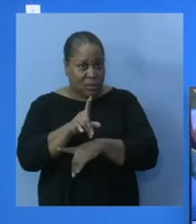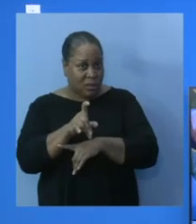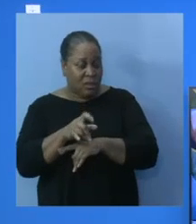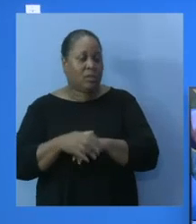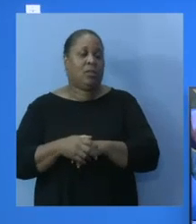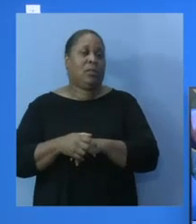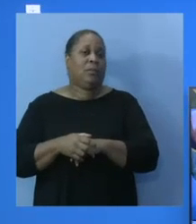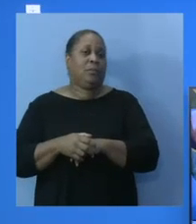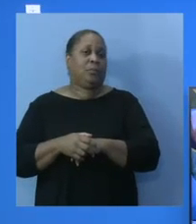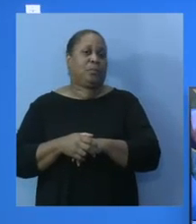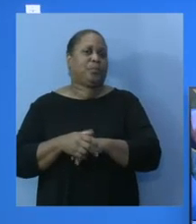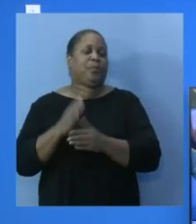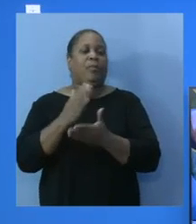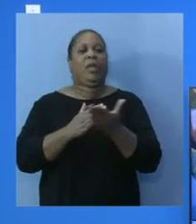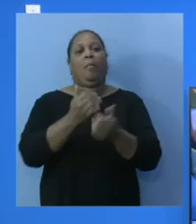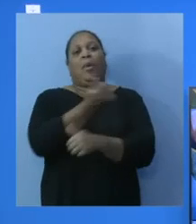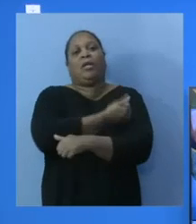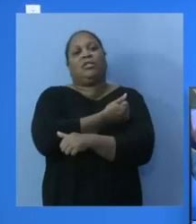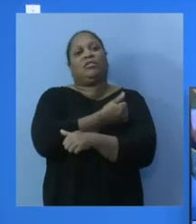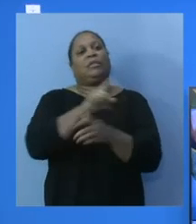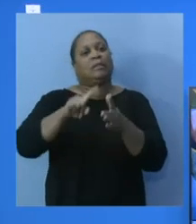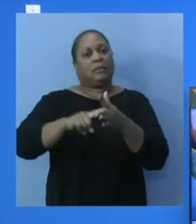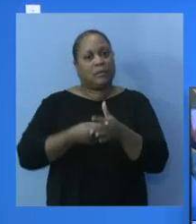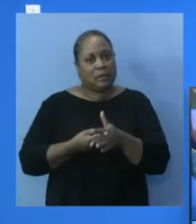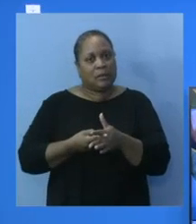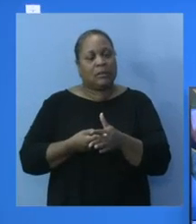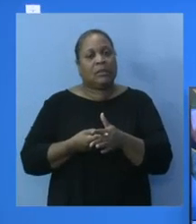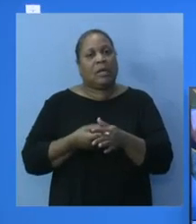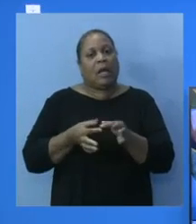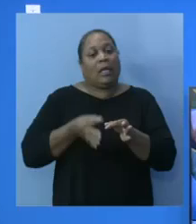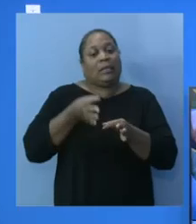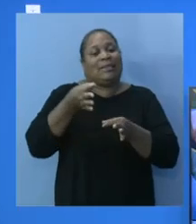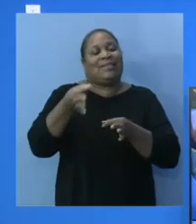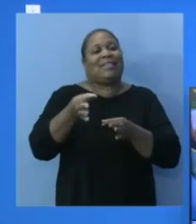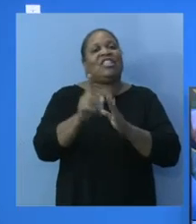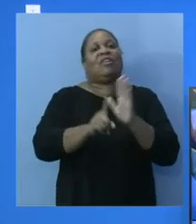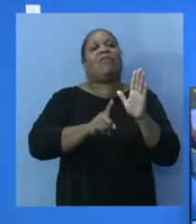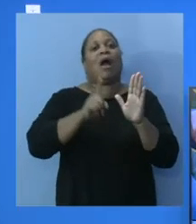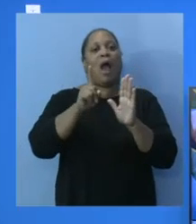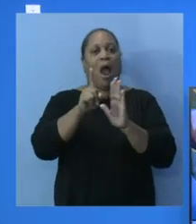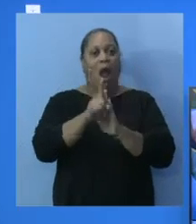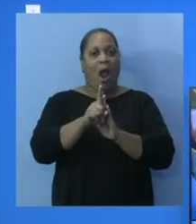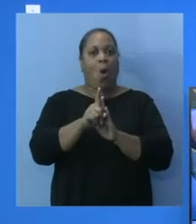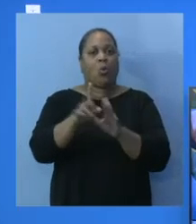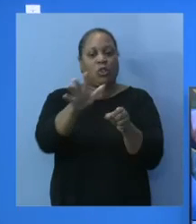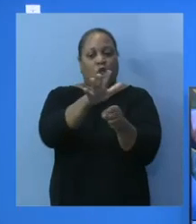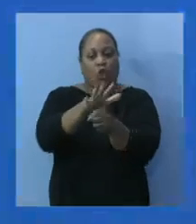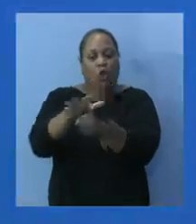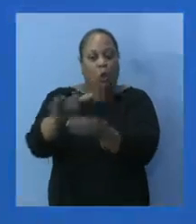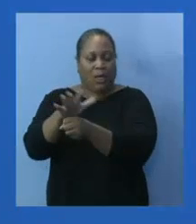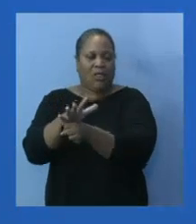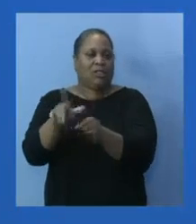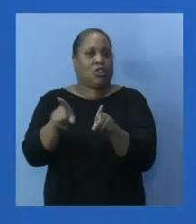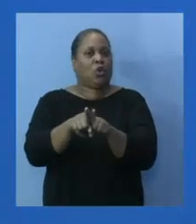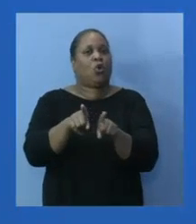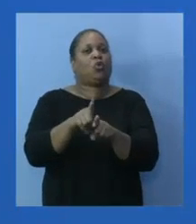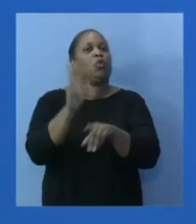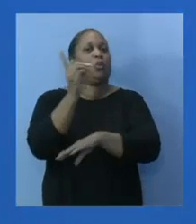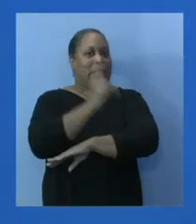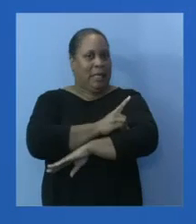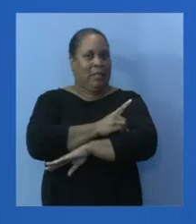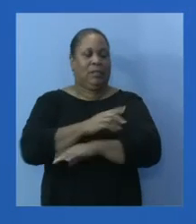Part of the vaccine rollout will include an extension of hours, an extension of the location, as well as the extension of the